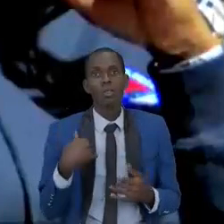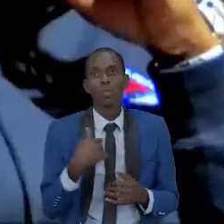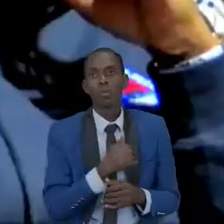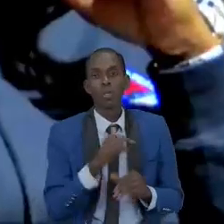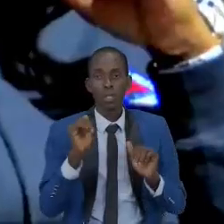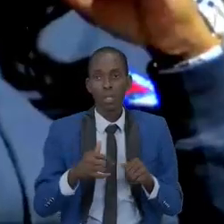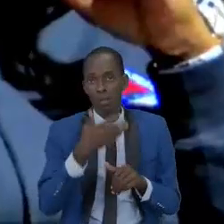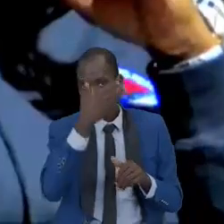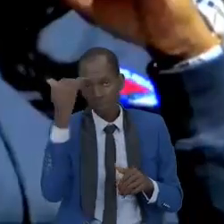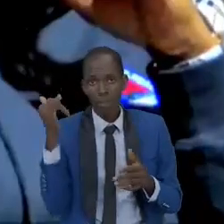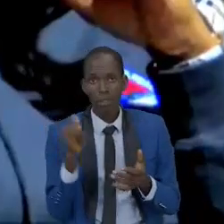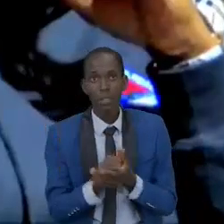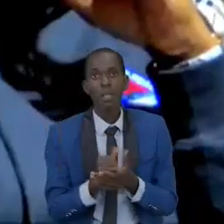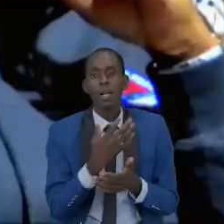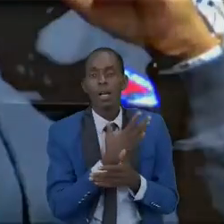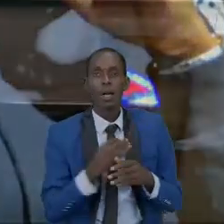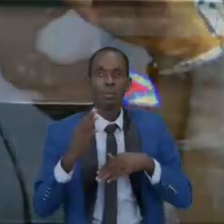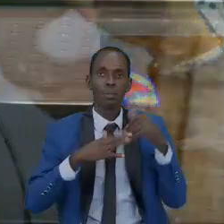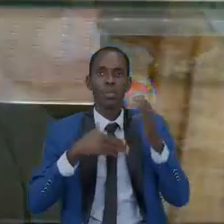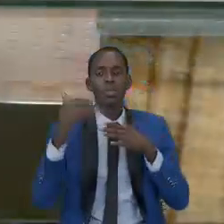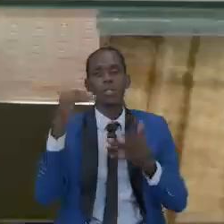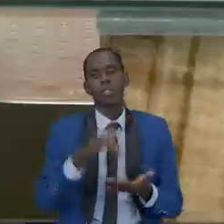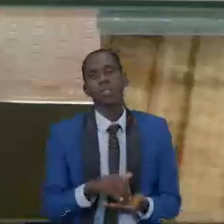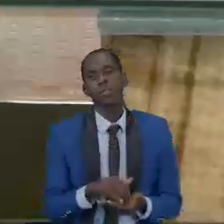that and we build again